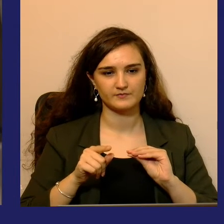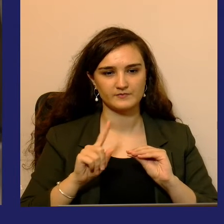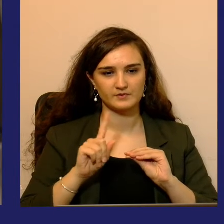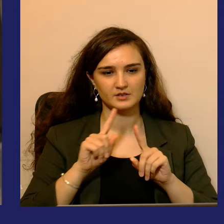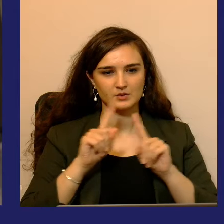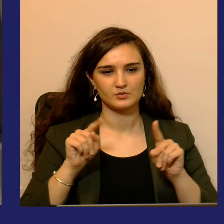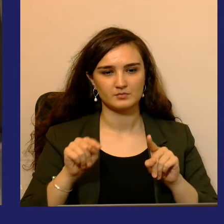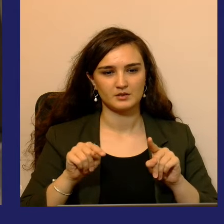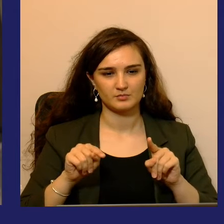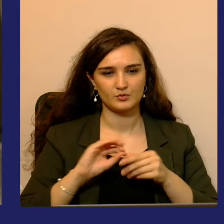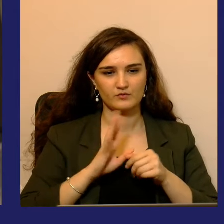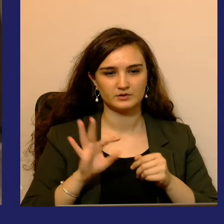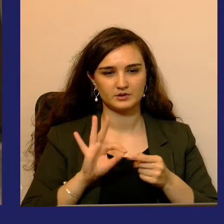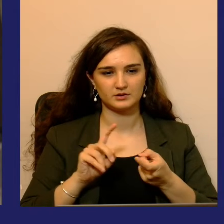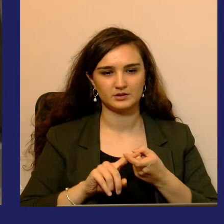been passed?